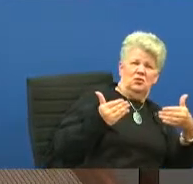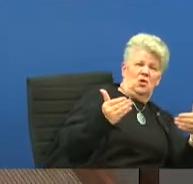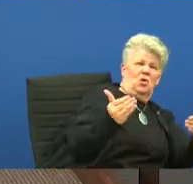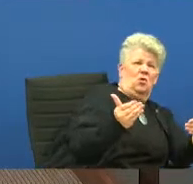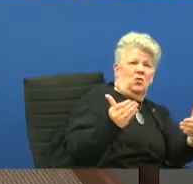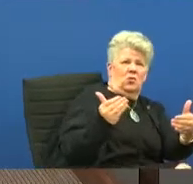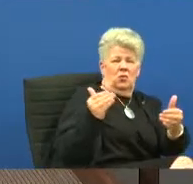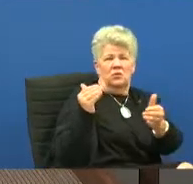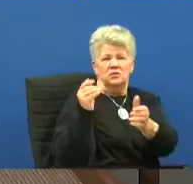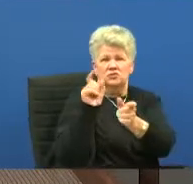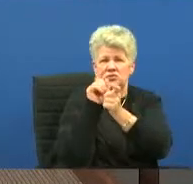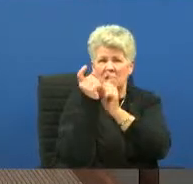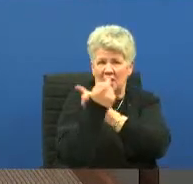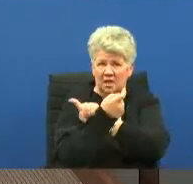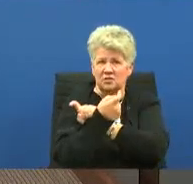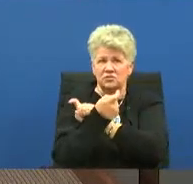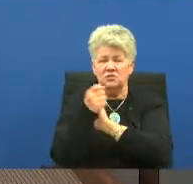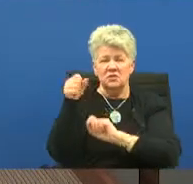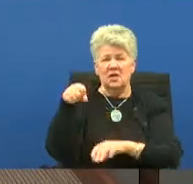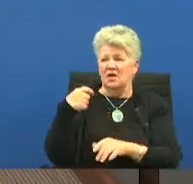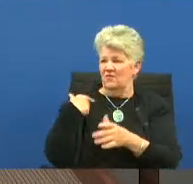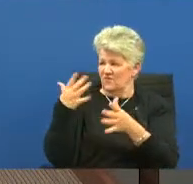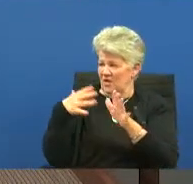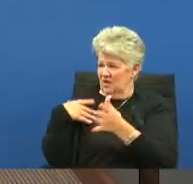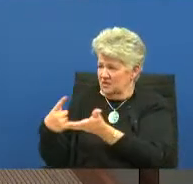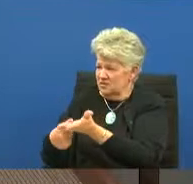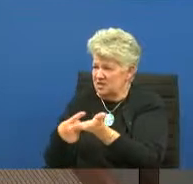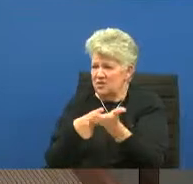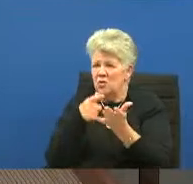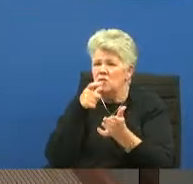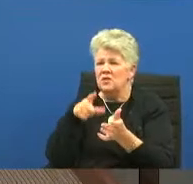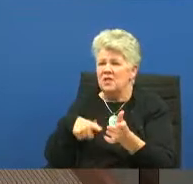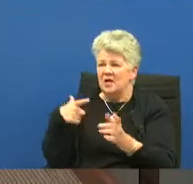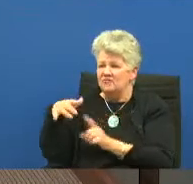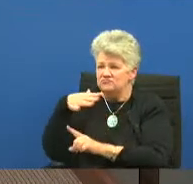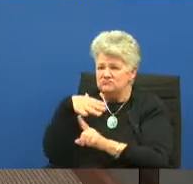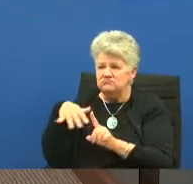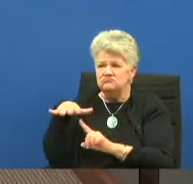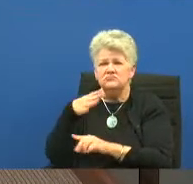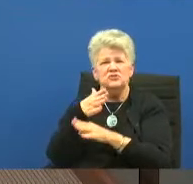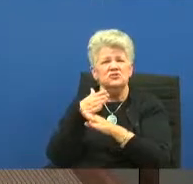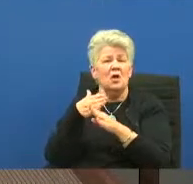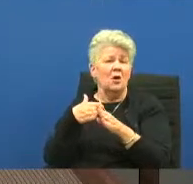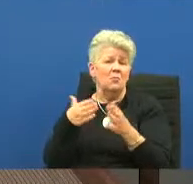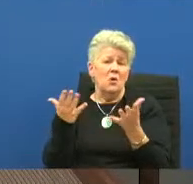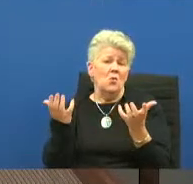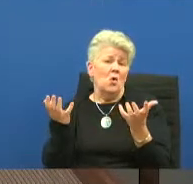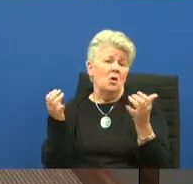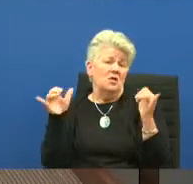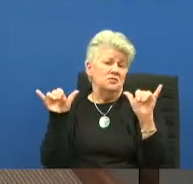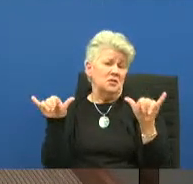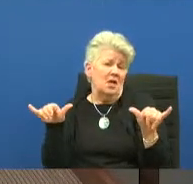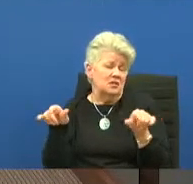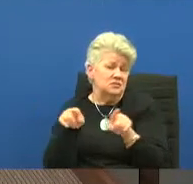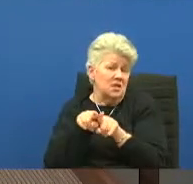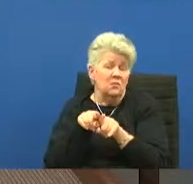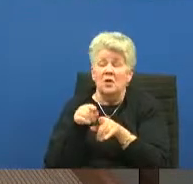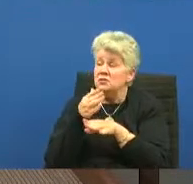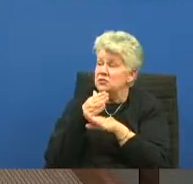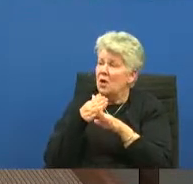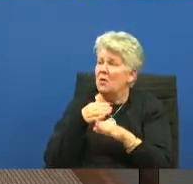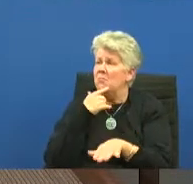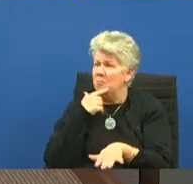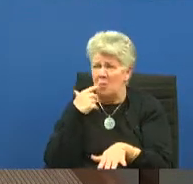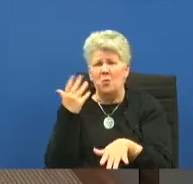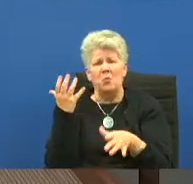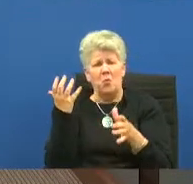And I've had discussion with a lot of constituents. There's some who would like it to remain as is, and some who would want to have it changed, which is